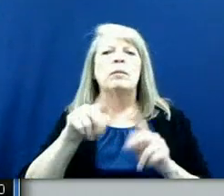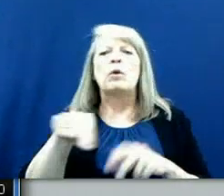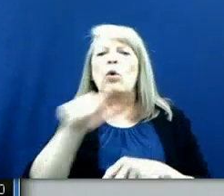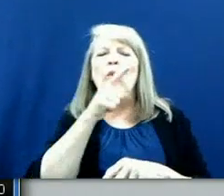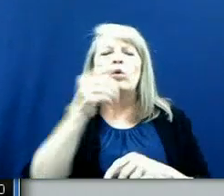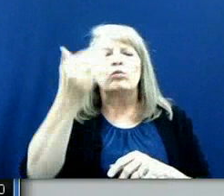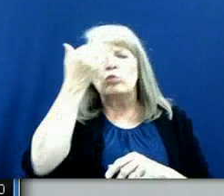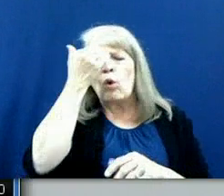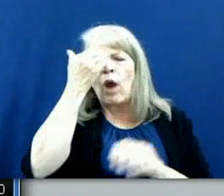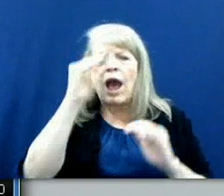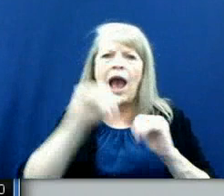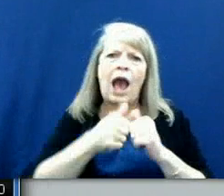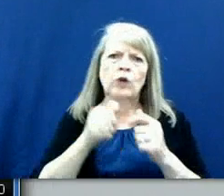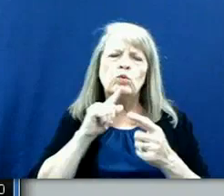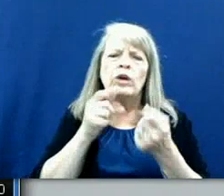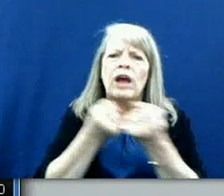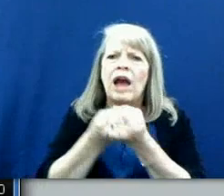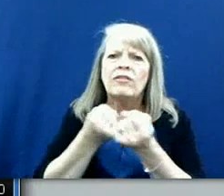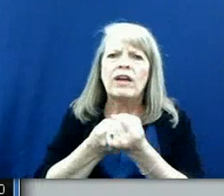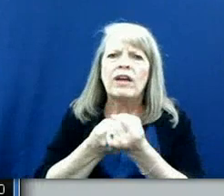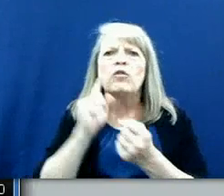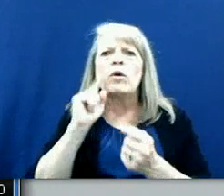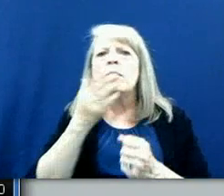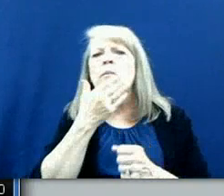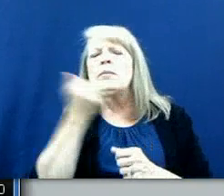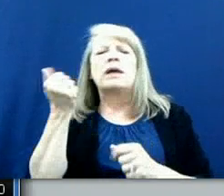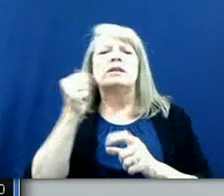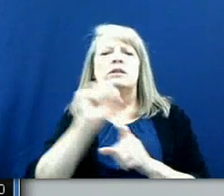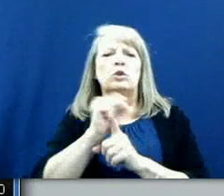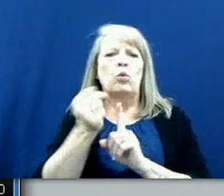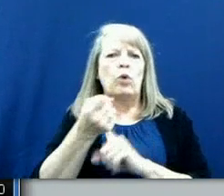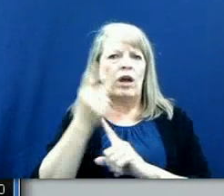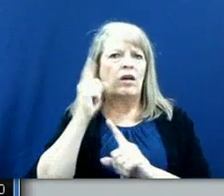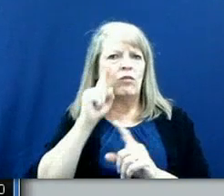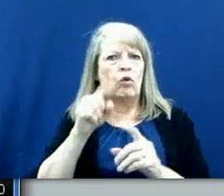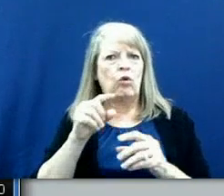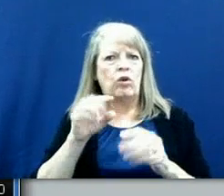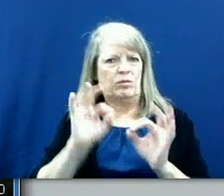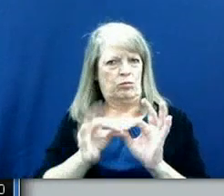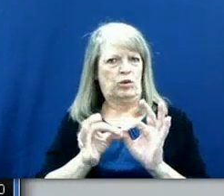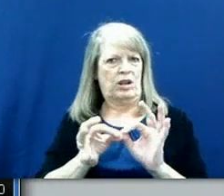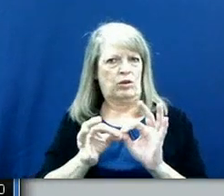optimal conditions for interpreting.